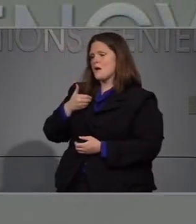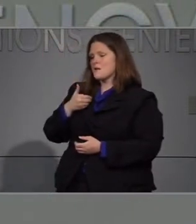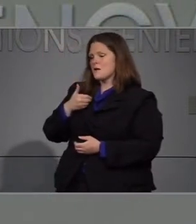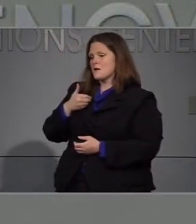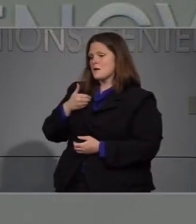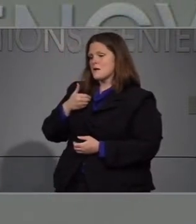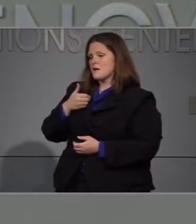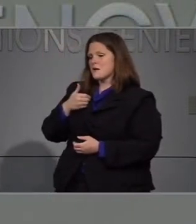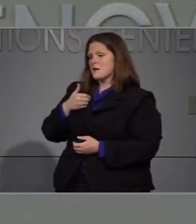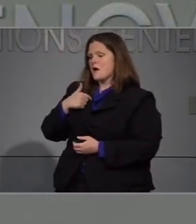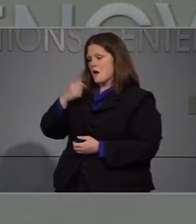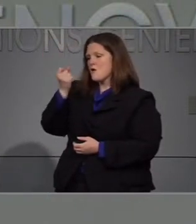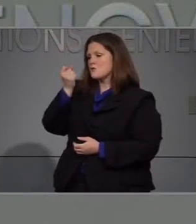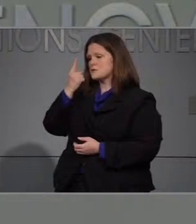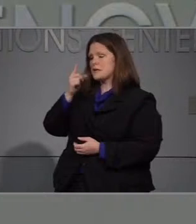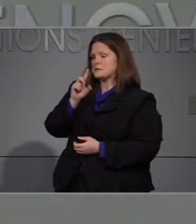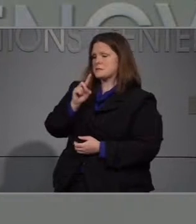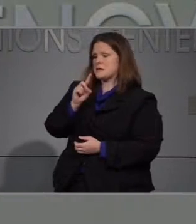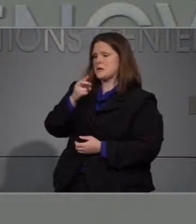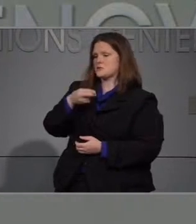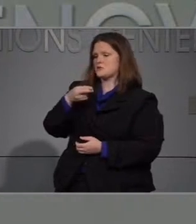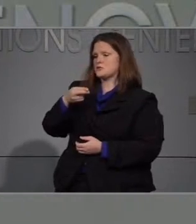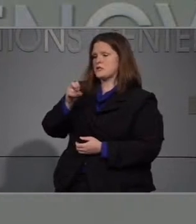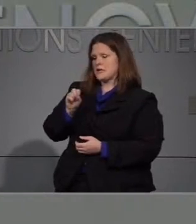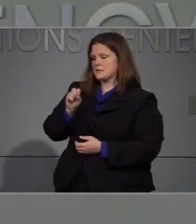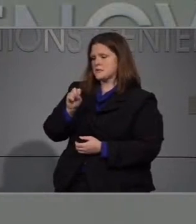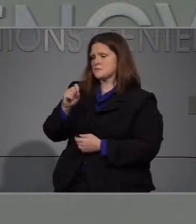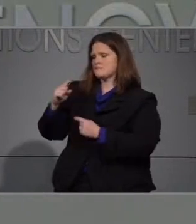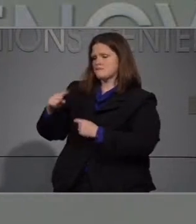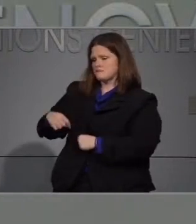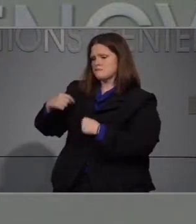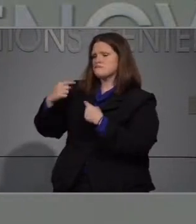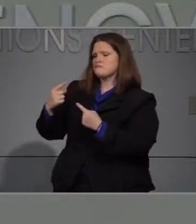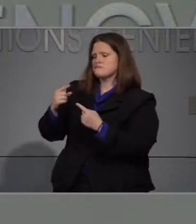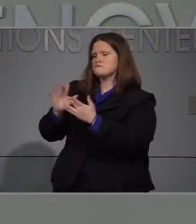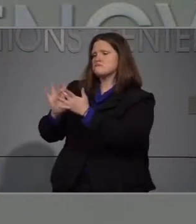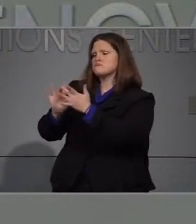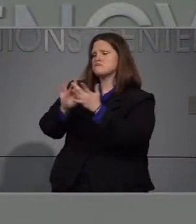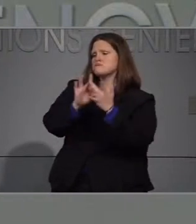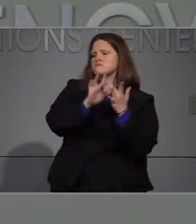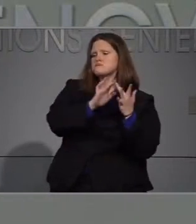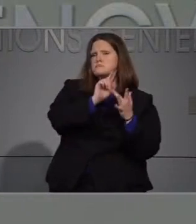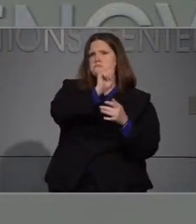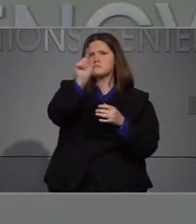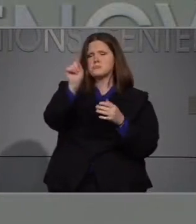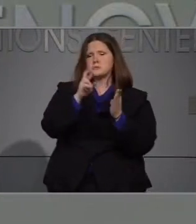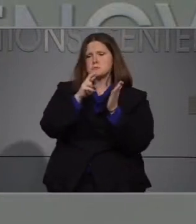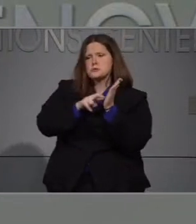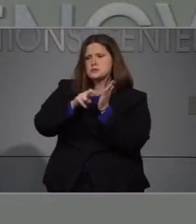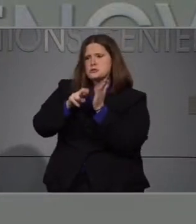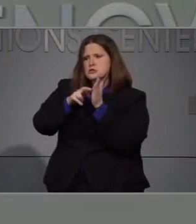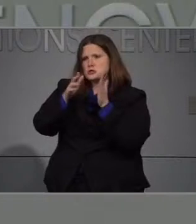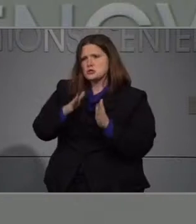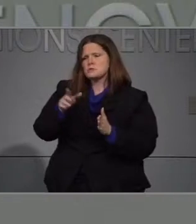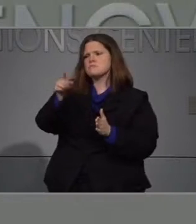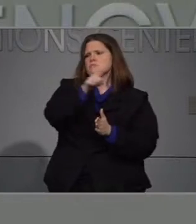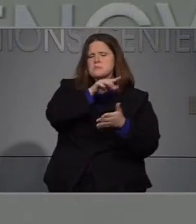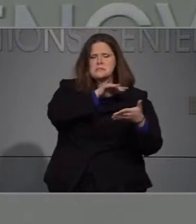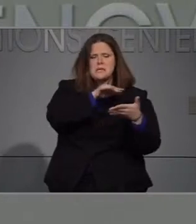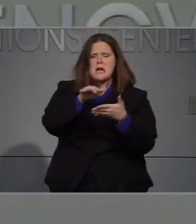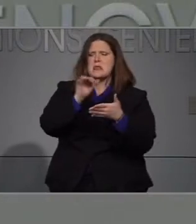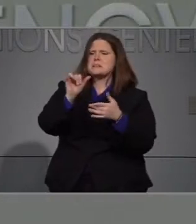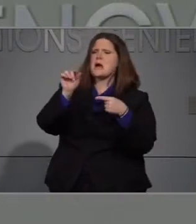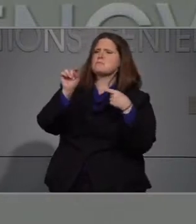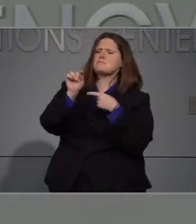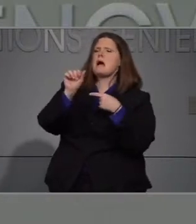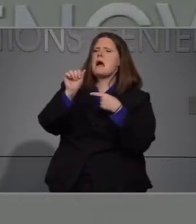understand that the DHSS has been engaging with researchers across the state who are conducting studies about antibody prevalence